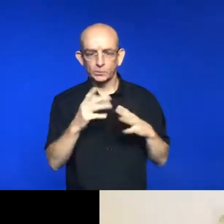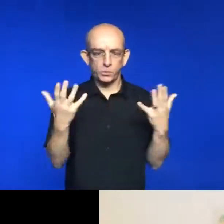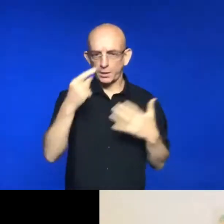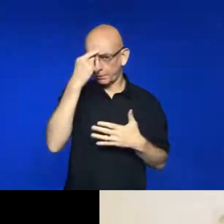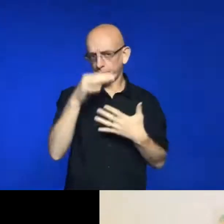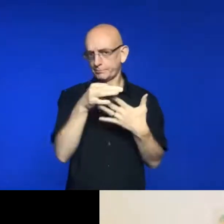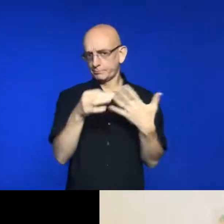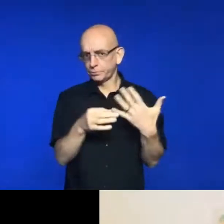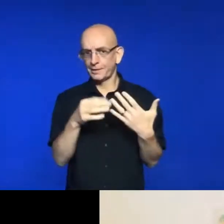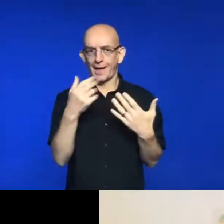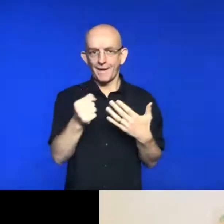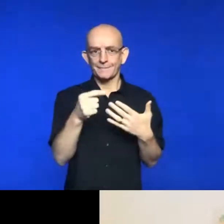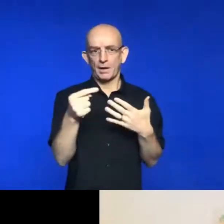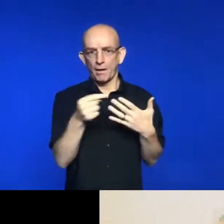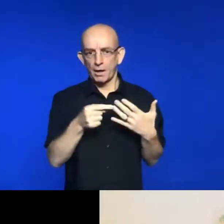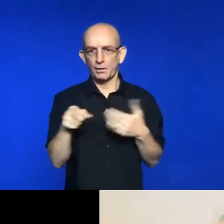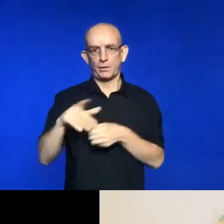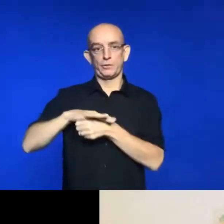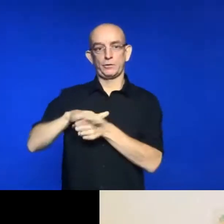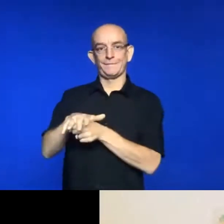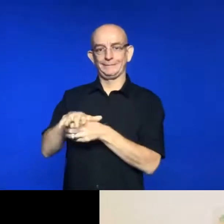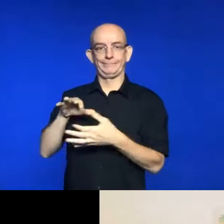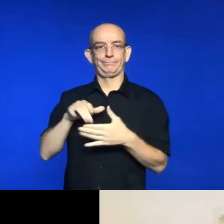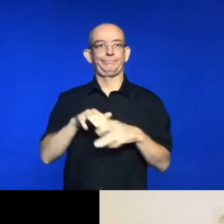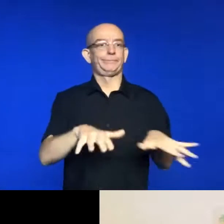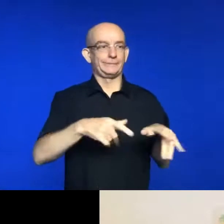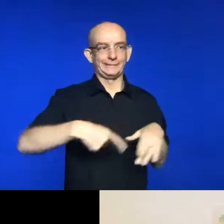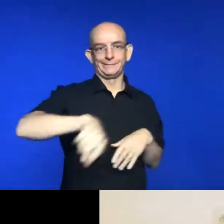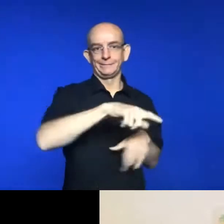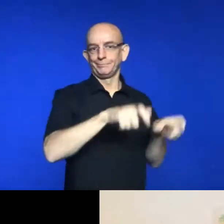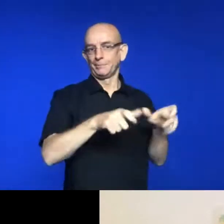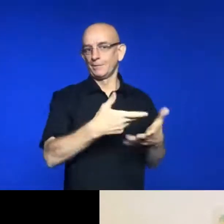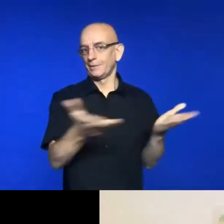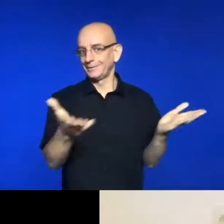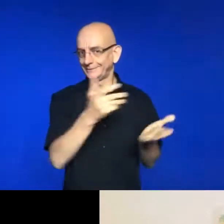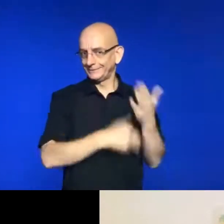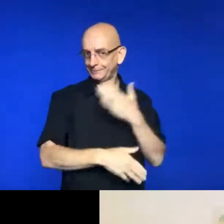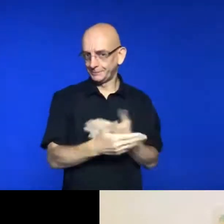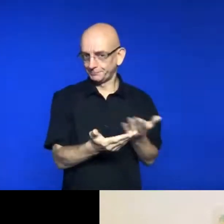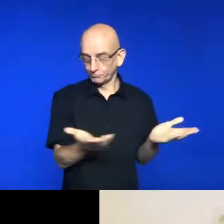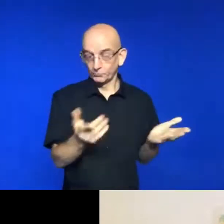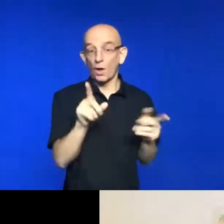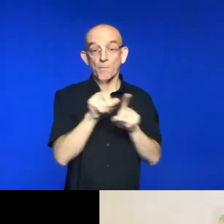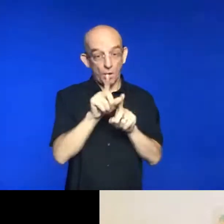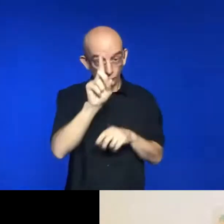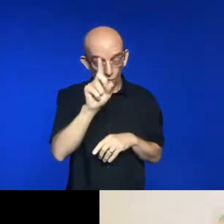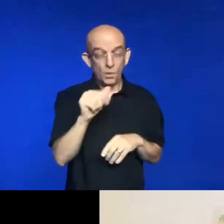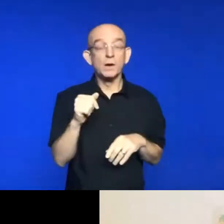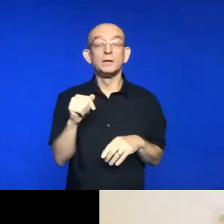for people with disabilities. And I did so also with the head of the co-coordinator of the Inclusive